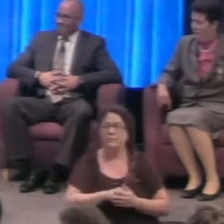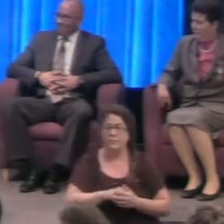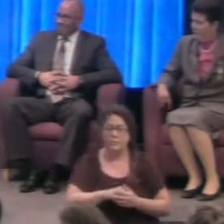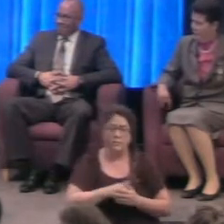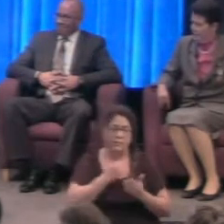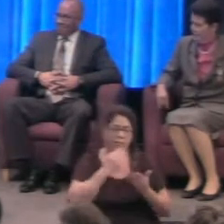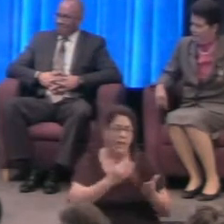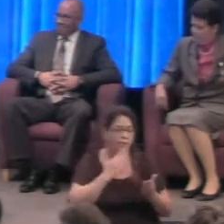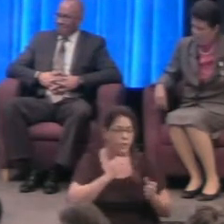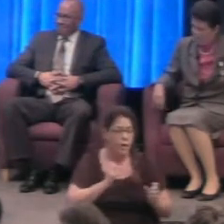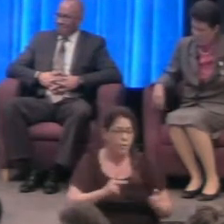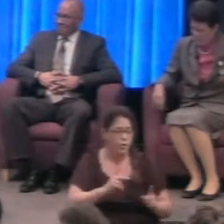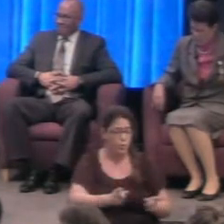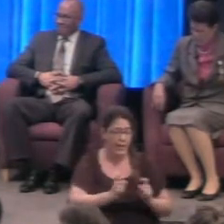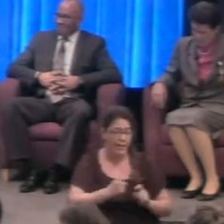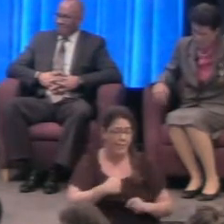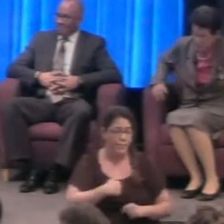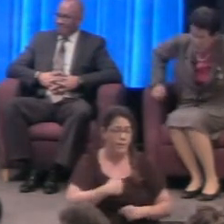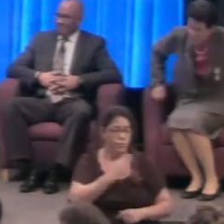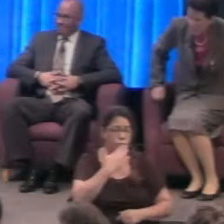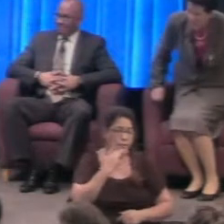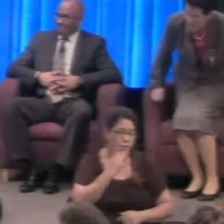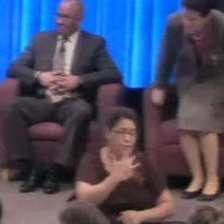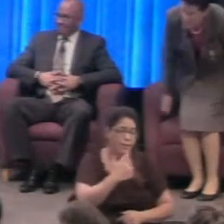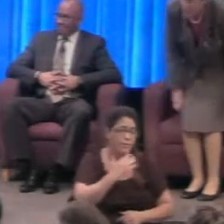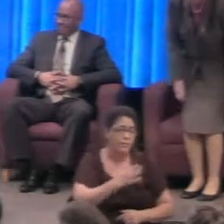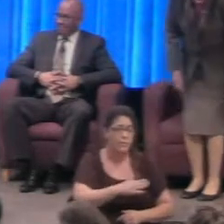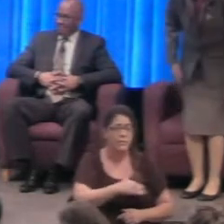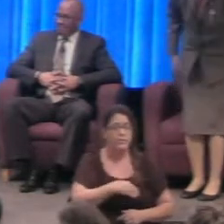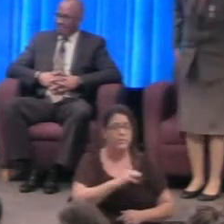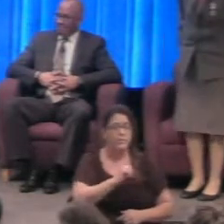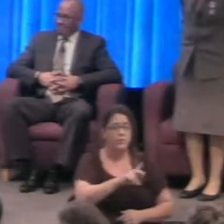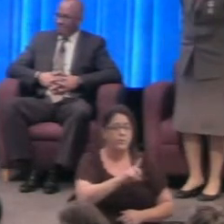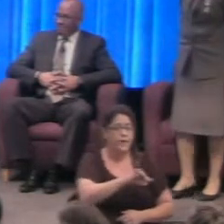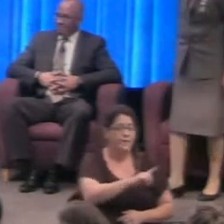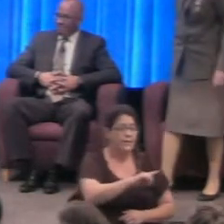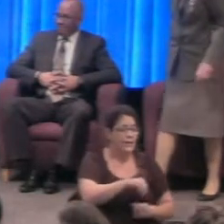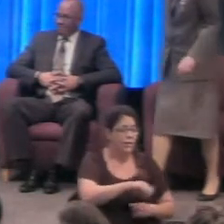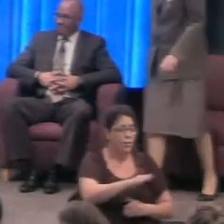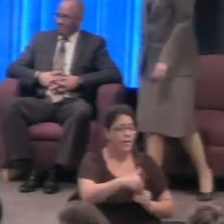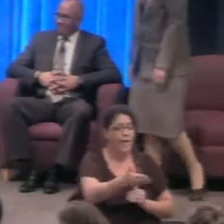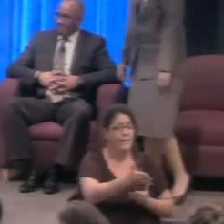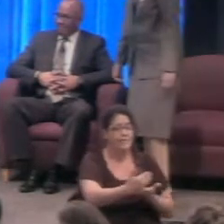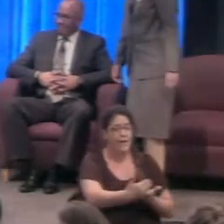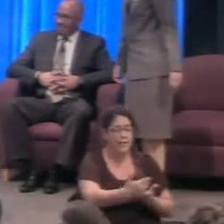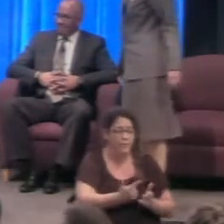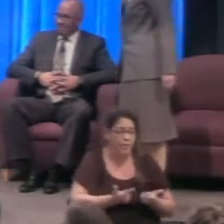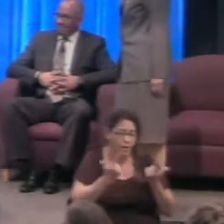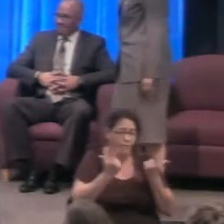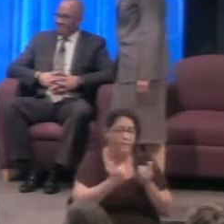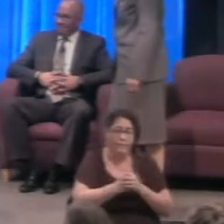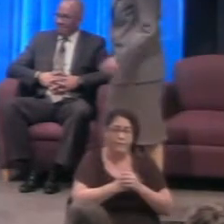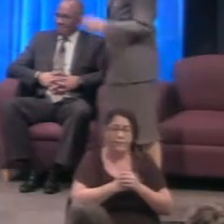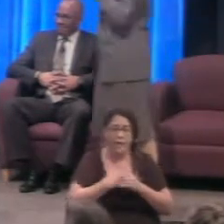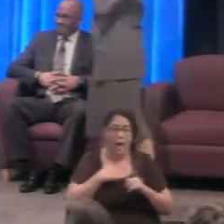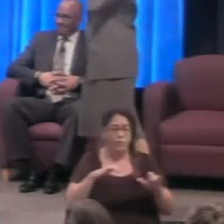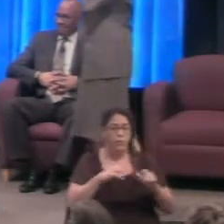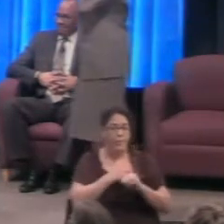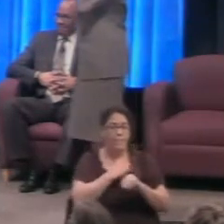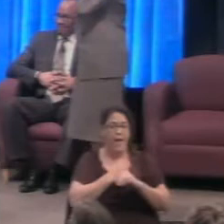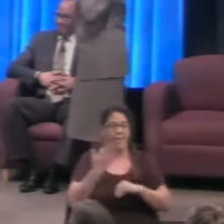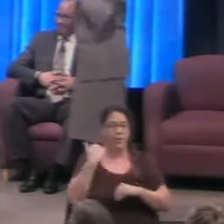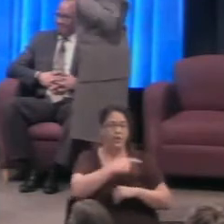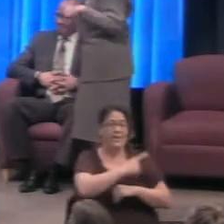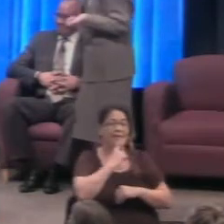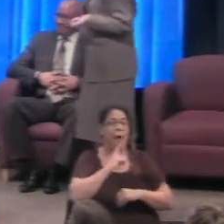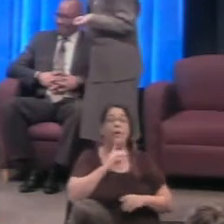opportunity you gave me. And again, best wishes to you and to Mr. David in your next phase. And I was doing the math earlier. She said